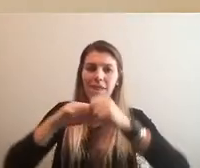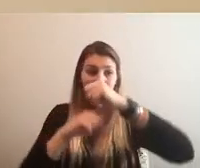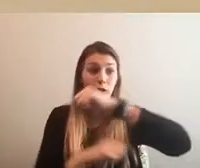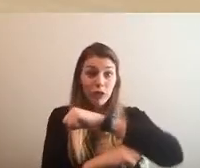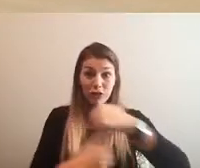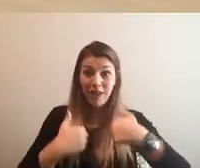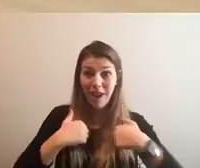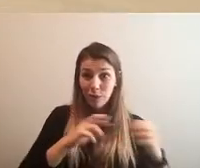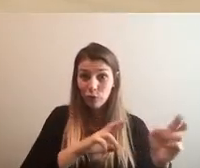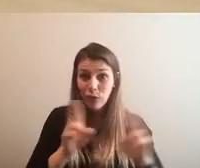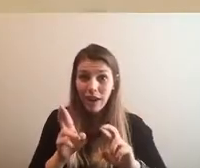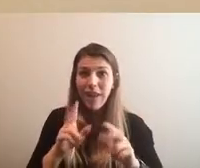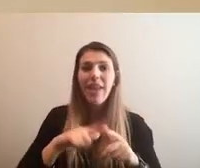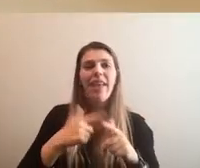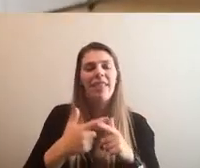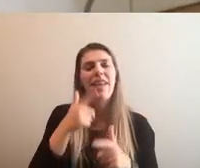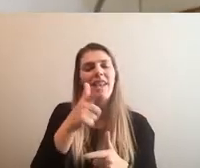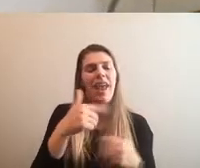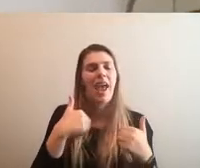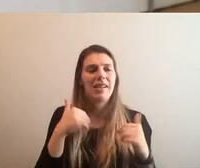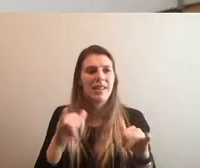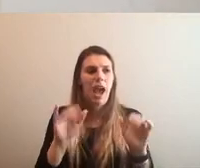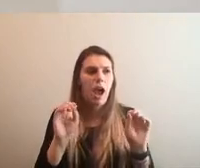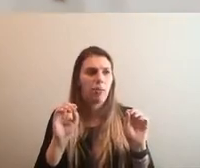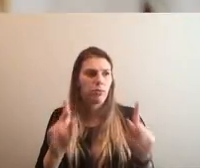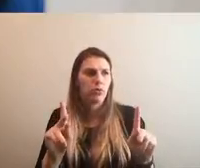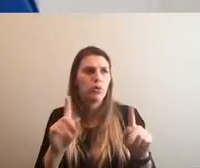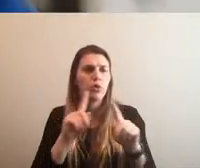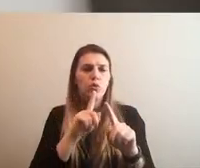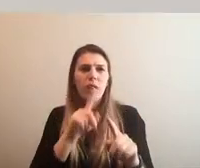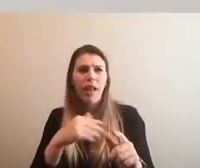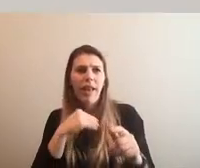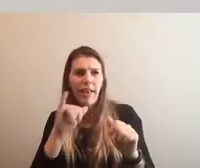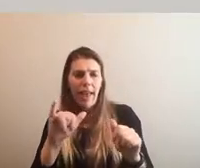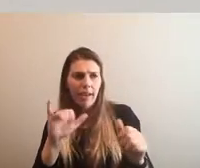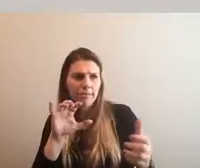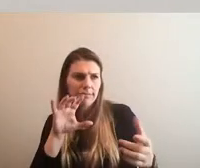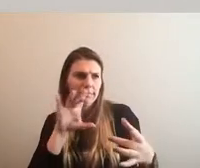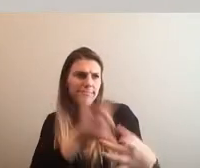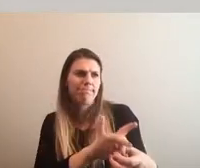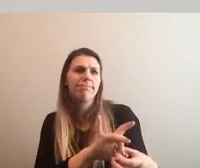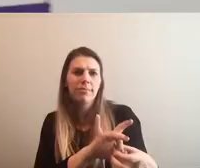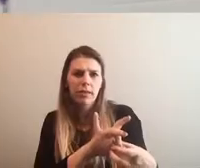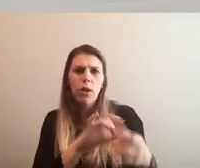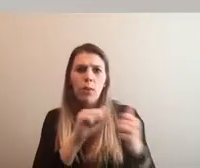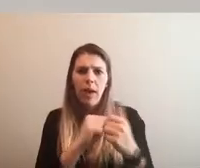a central place to really have this focused health effort.